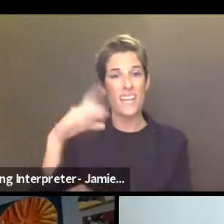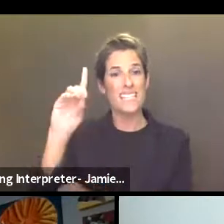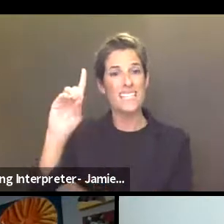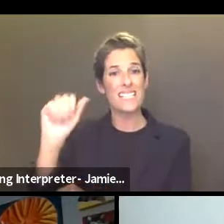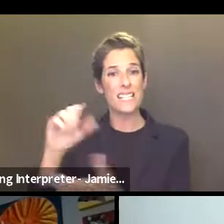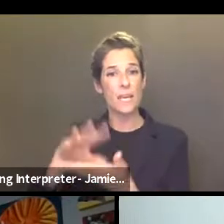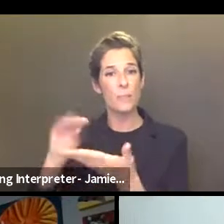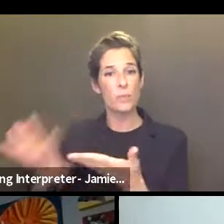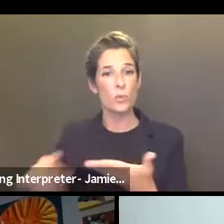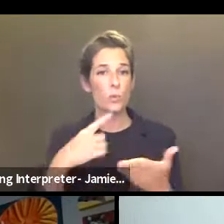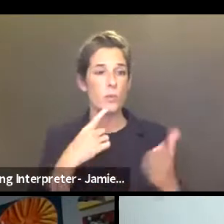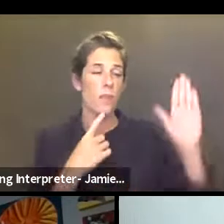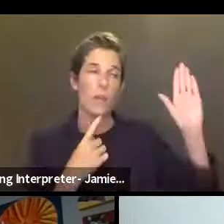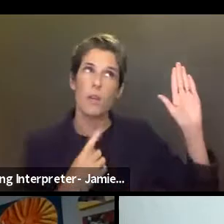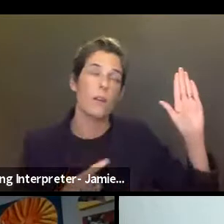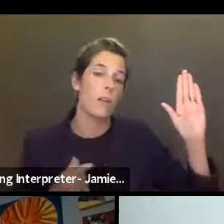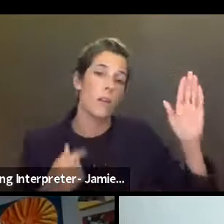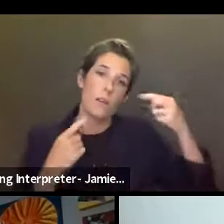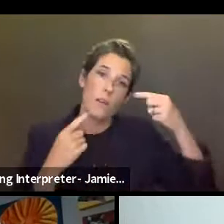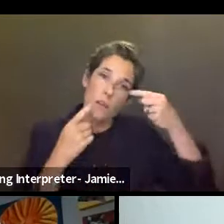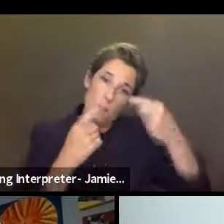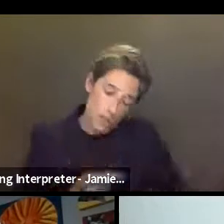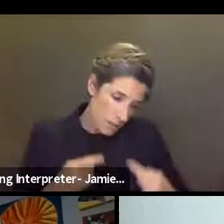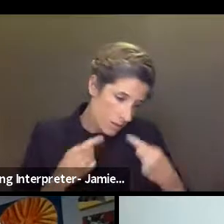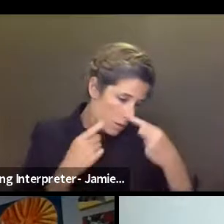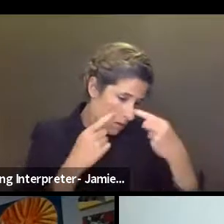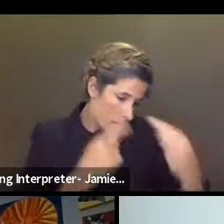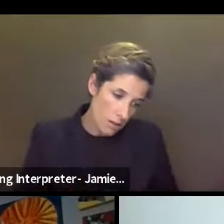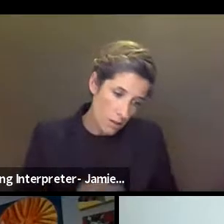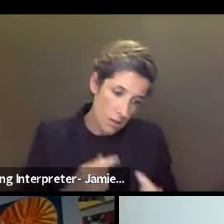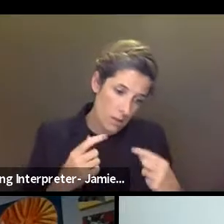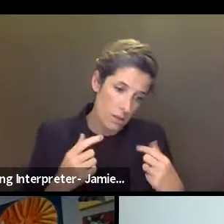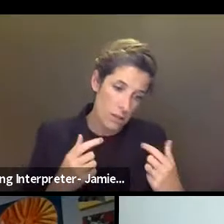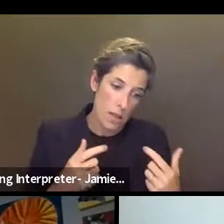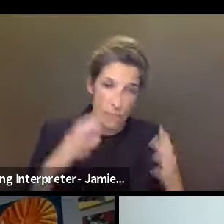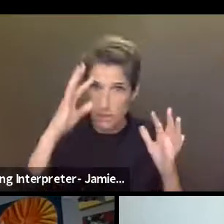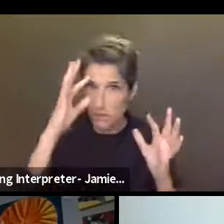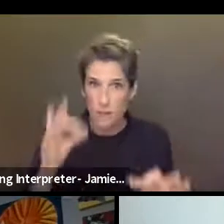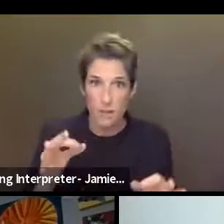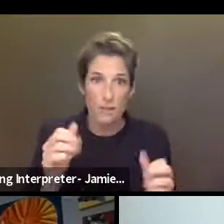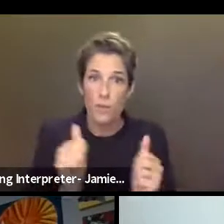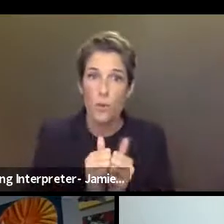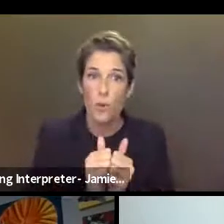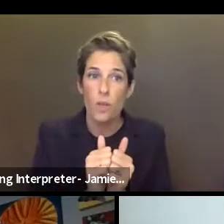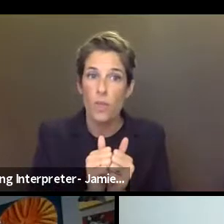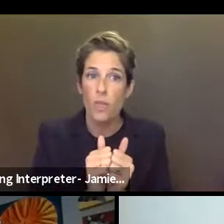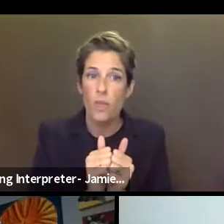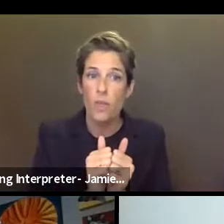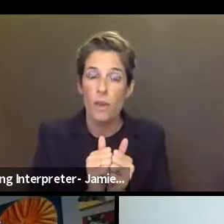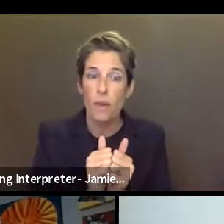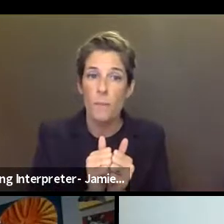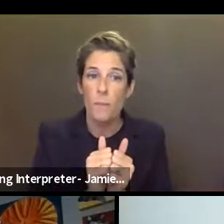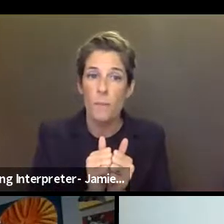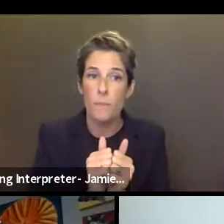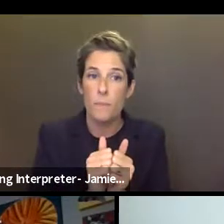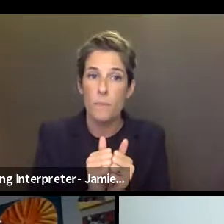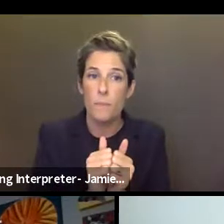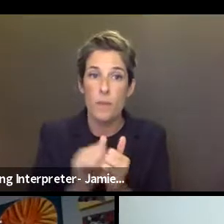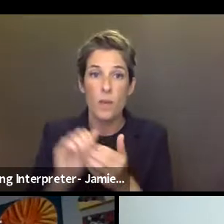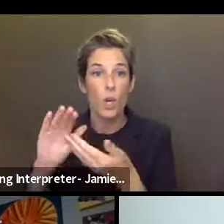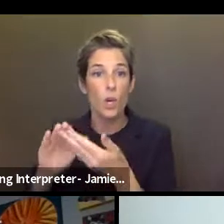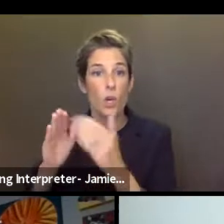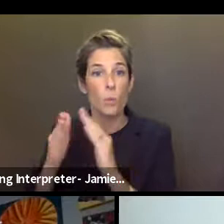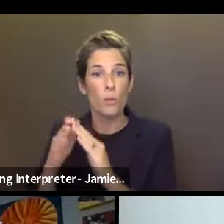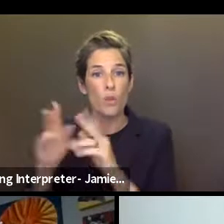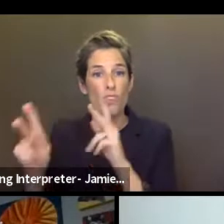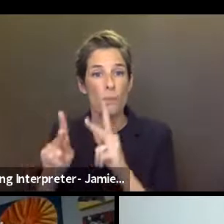know, one of the hardest things, especially in the community of people who have